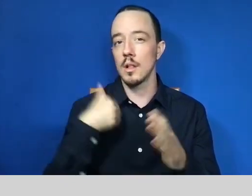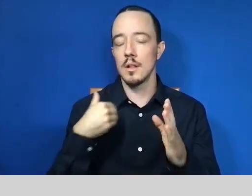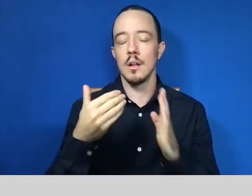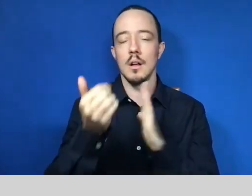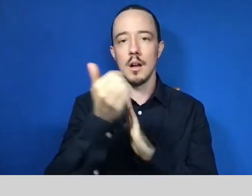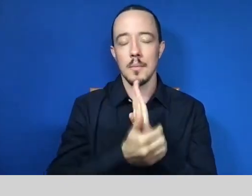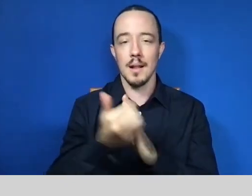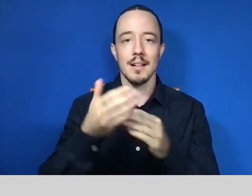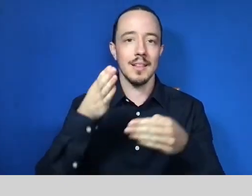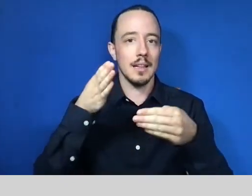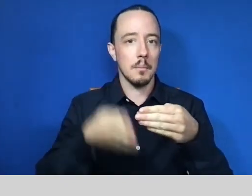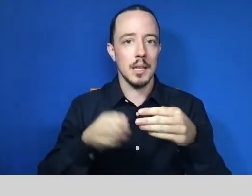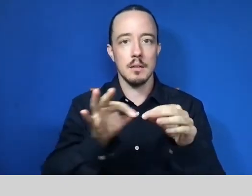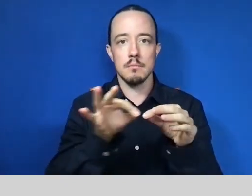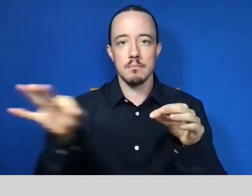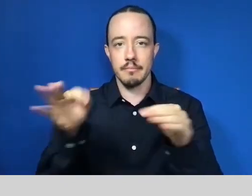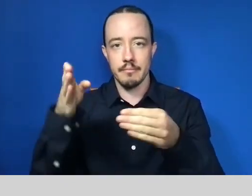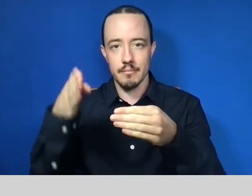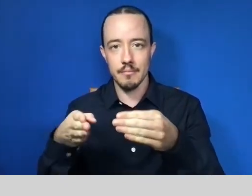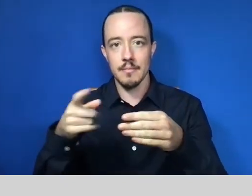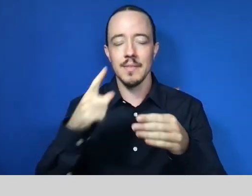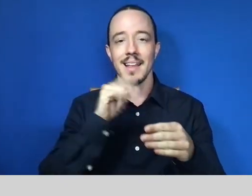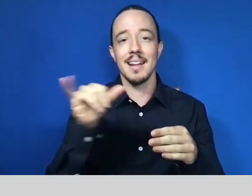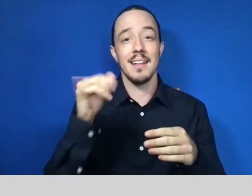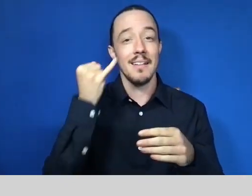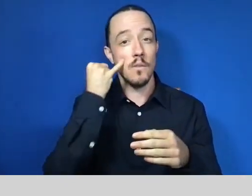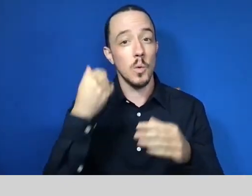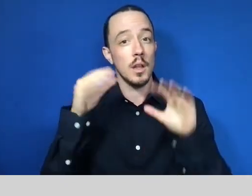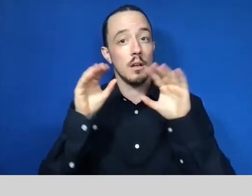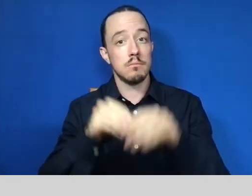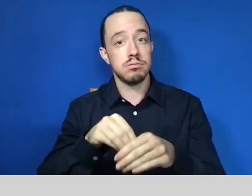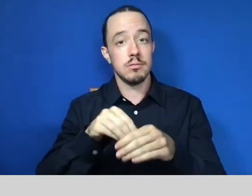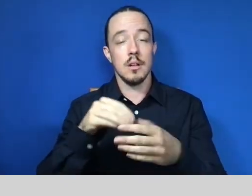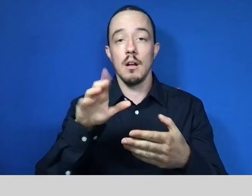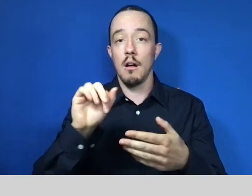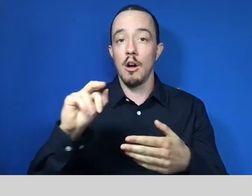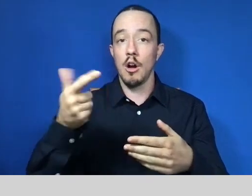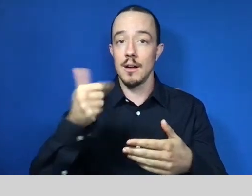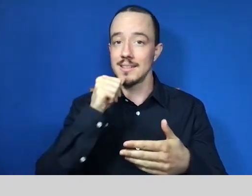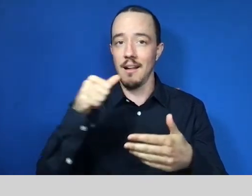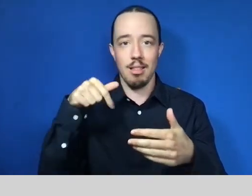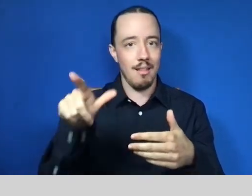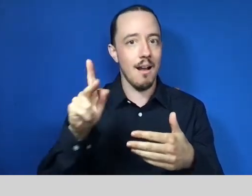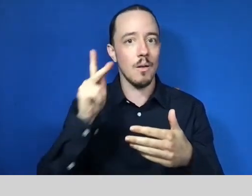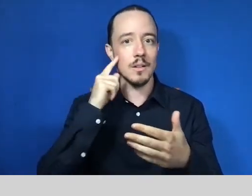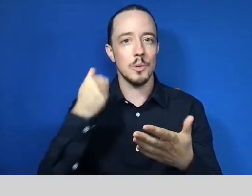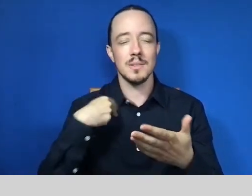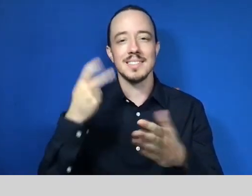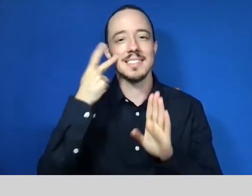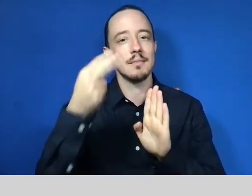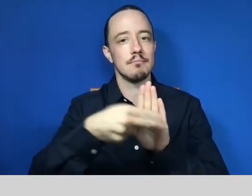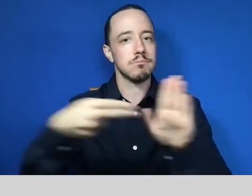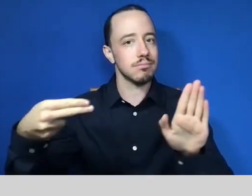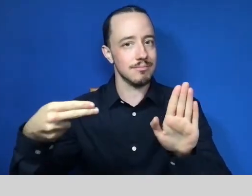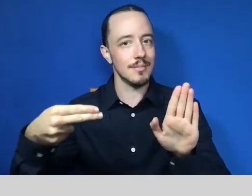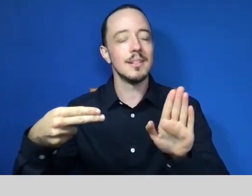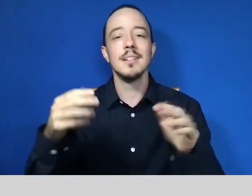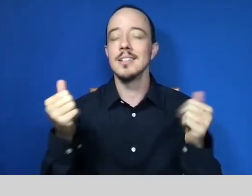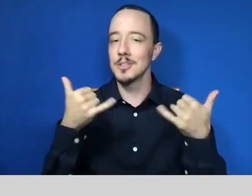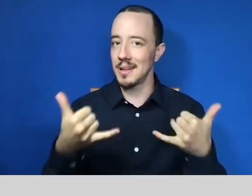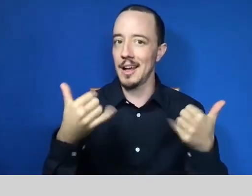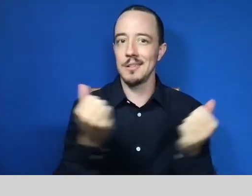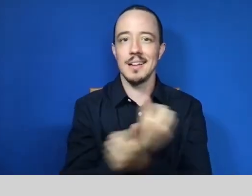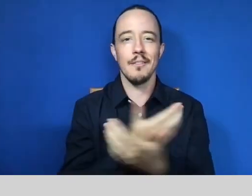are auto-completed. And in case we pass an argument that shouldn't be there, it is also highlighted. So as we can see,